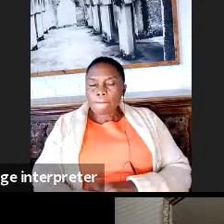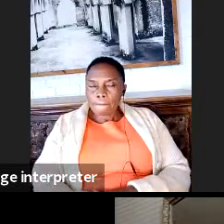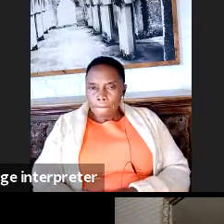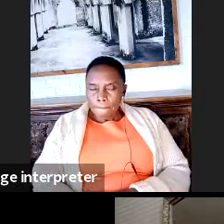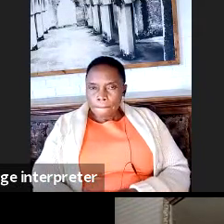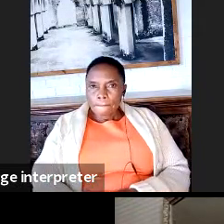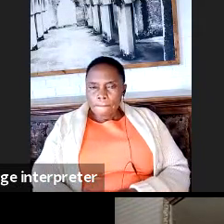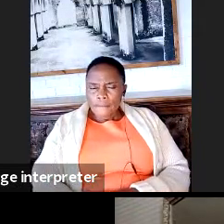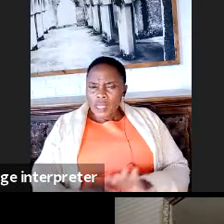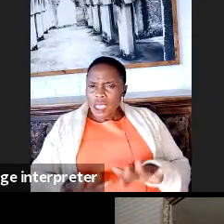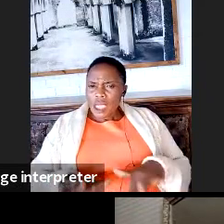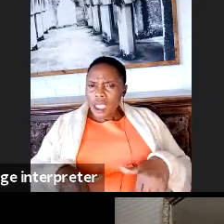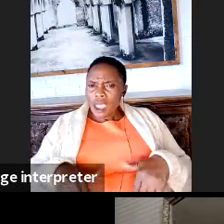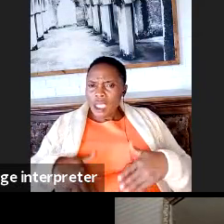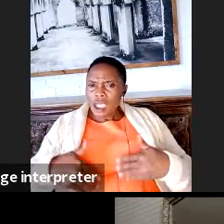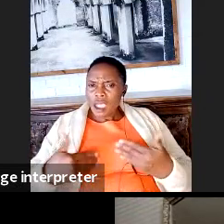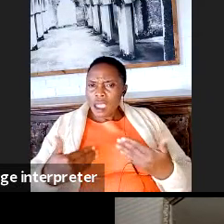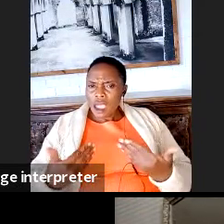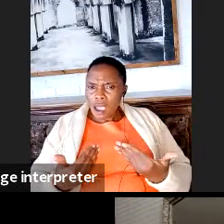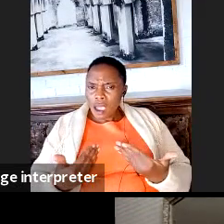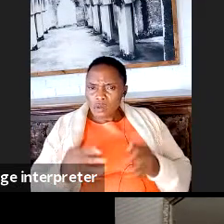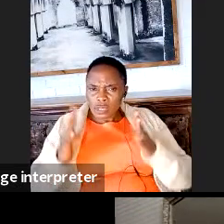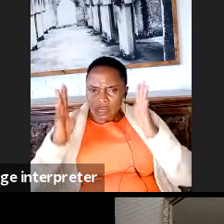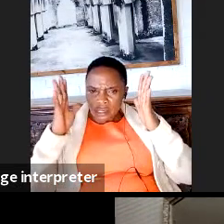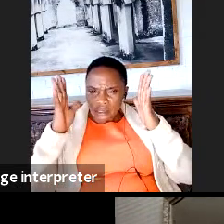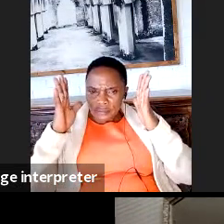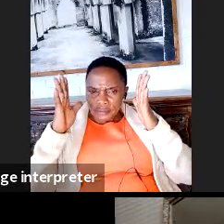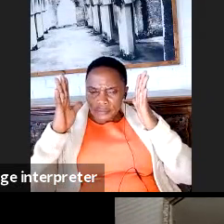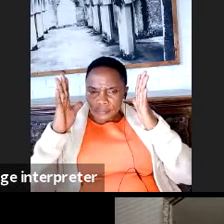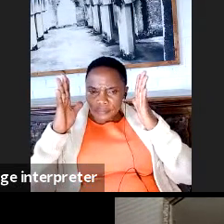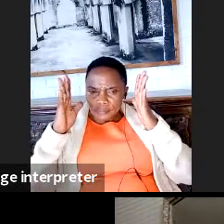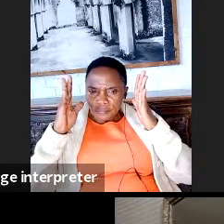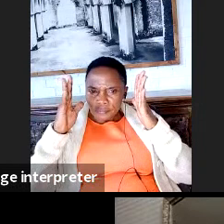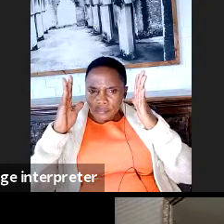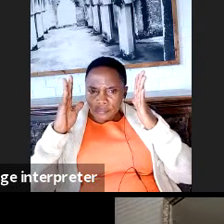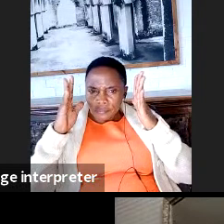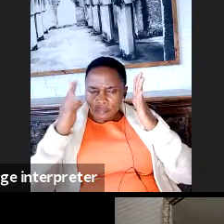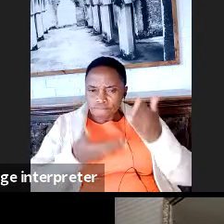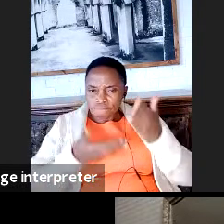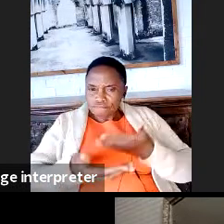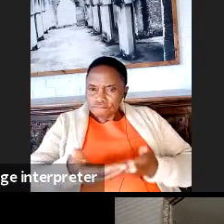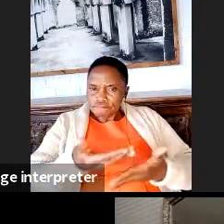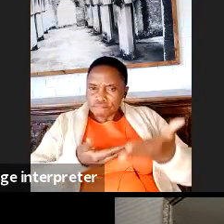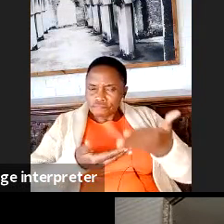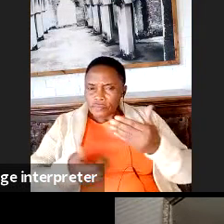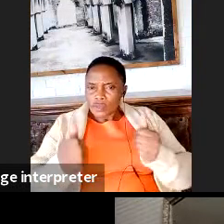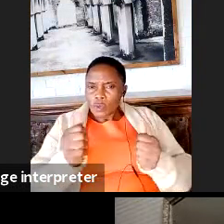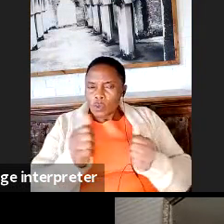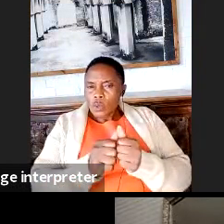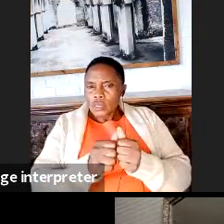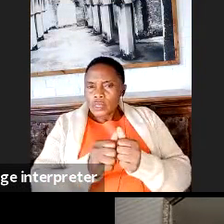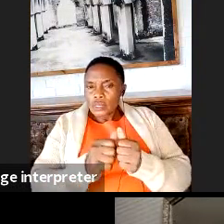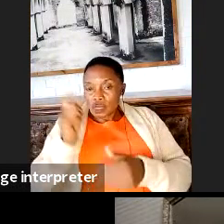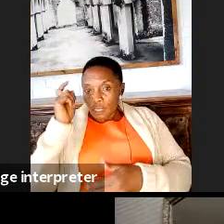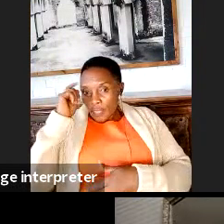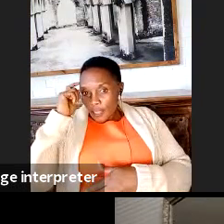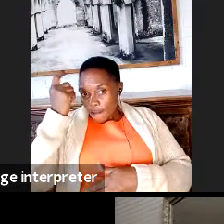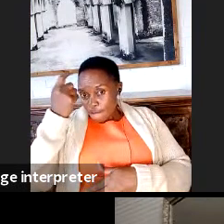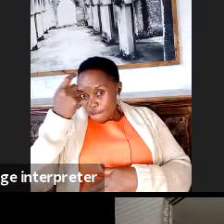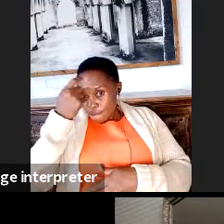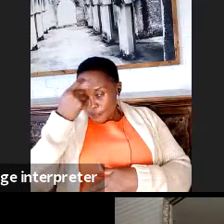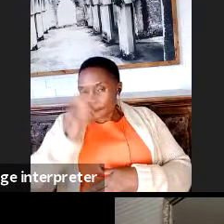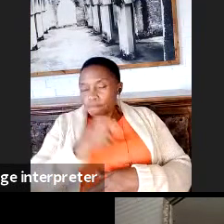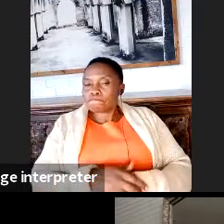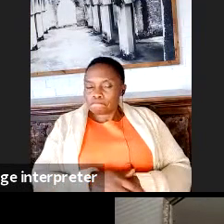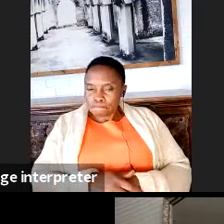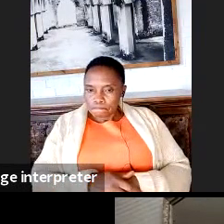So how successful have post-review engagements with state actors been?